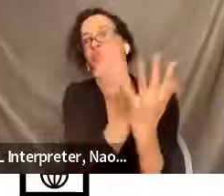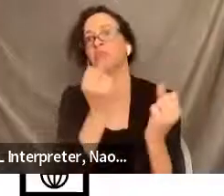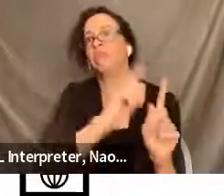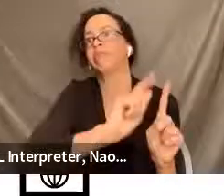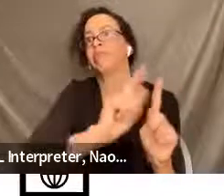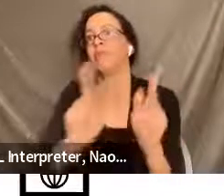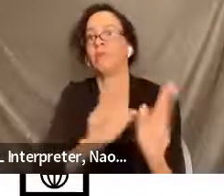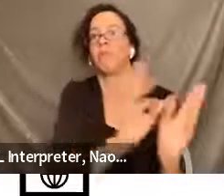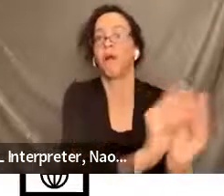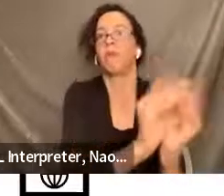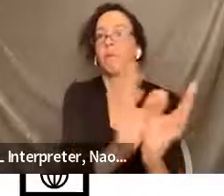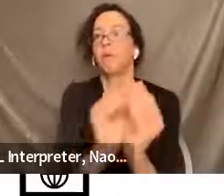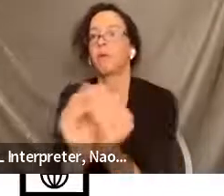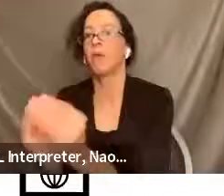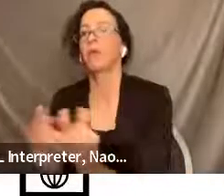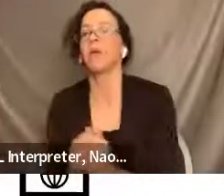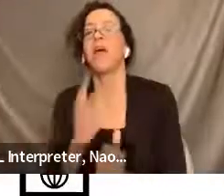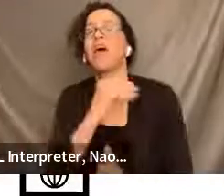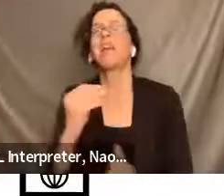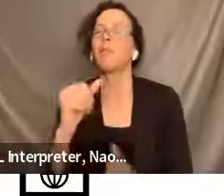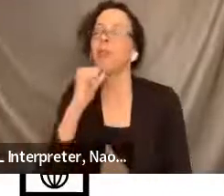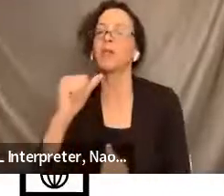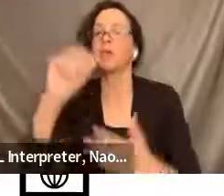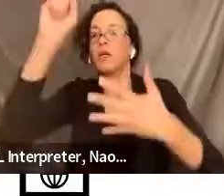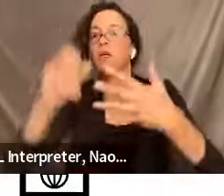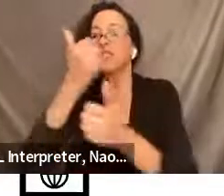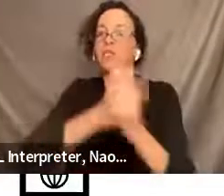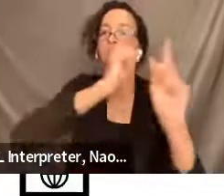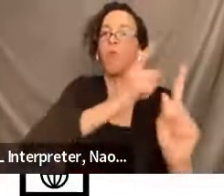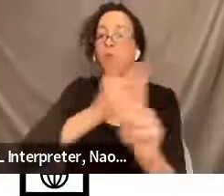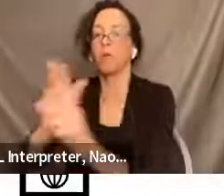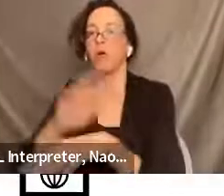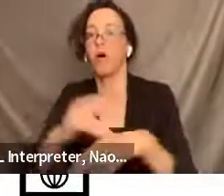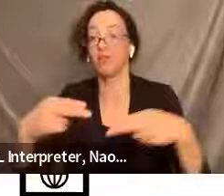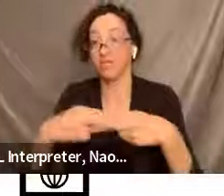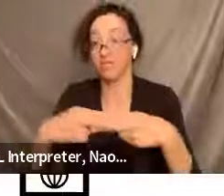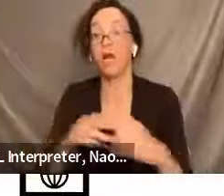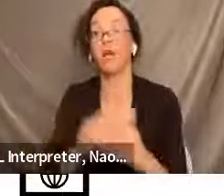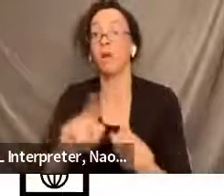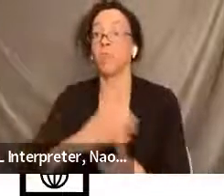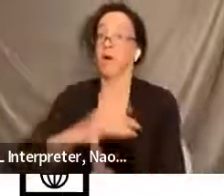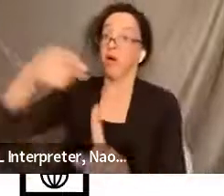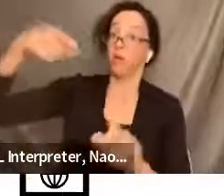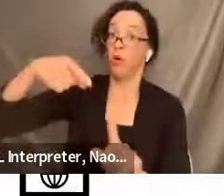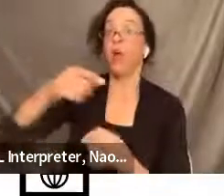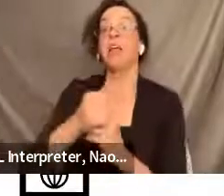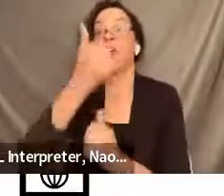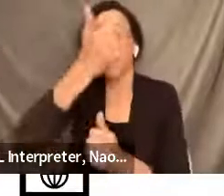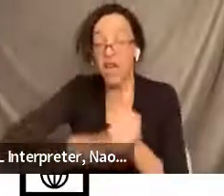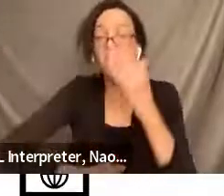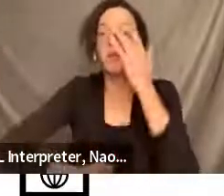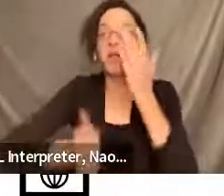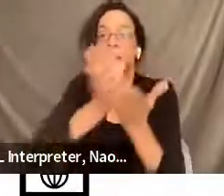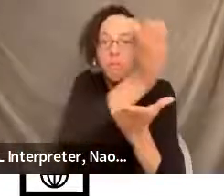this slide, but what my point is, all of these different pieces that they gave us, we worked to